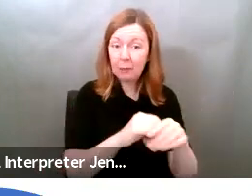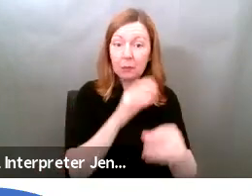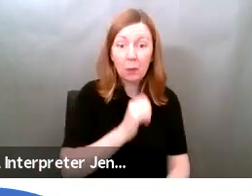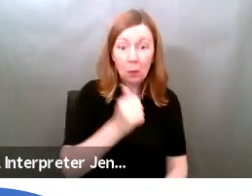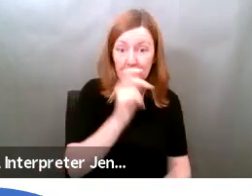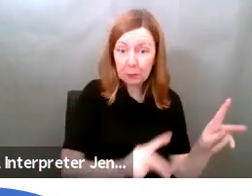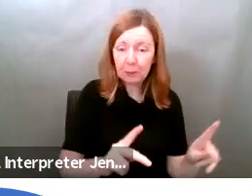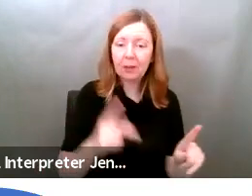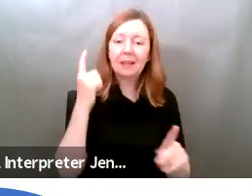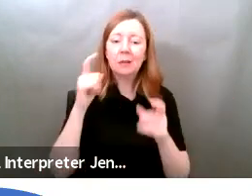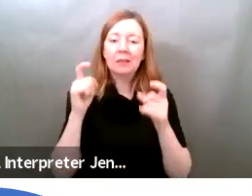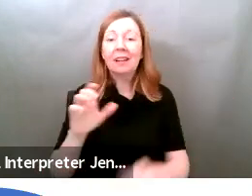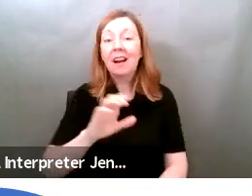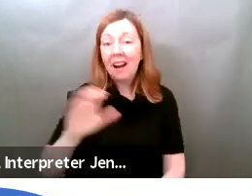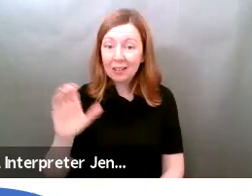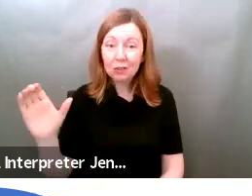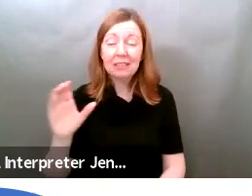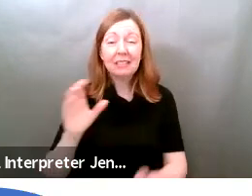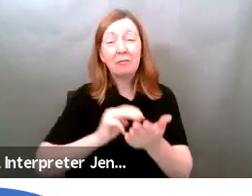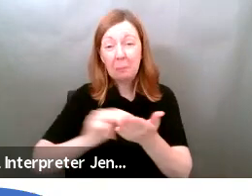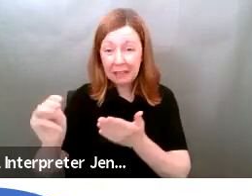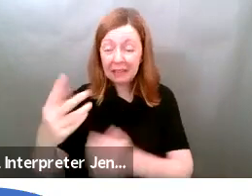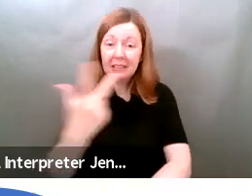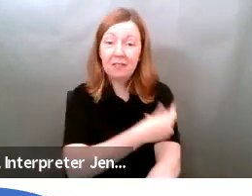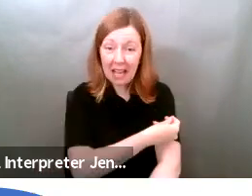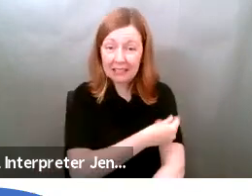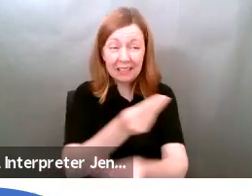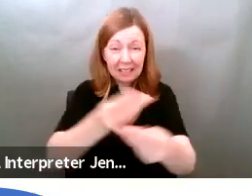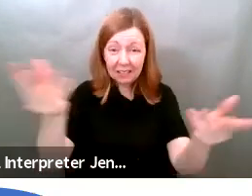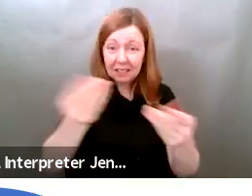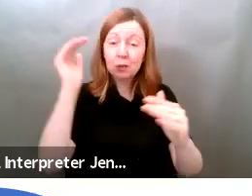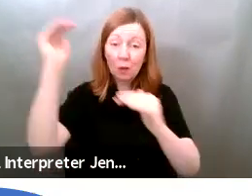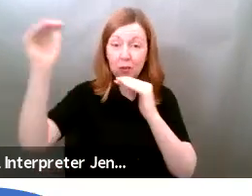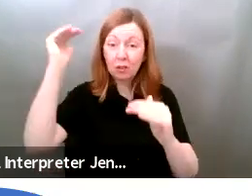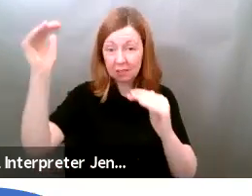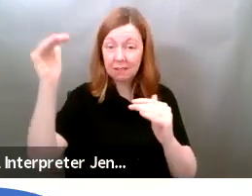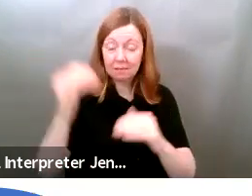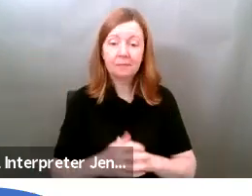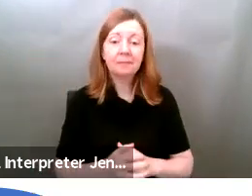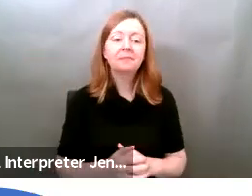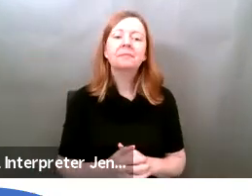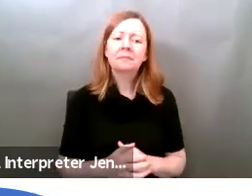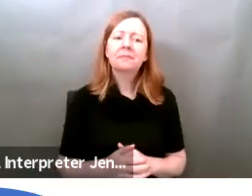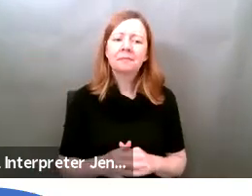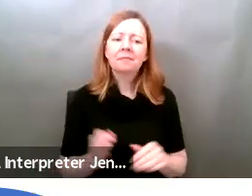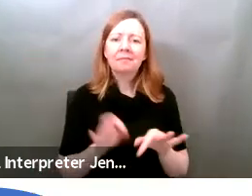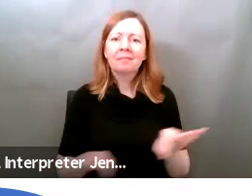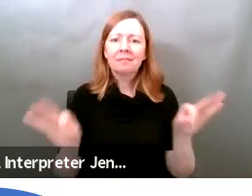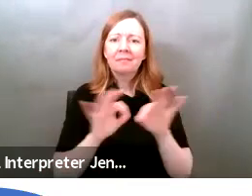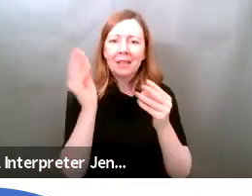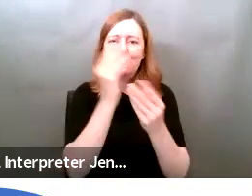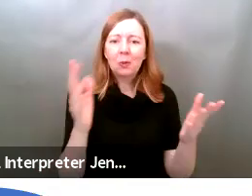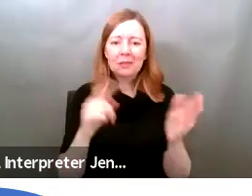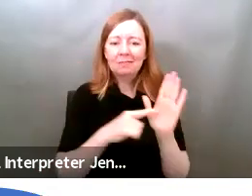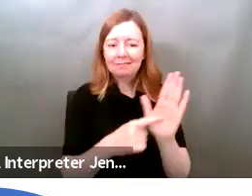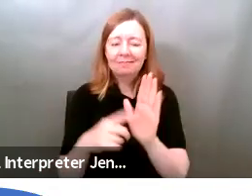it because we've given now hundreds of millions of doses to adults. But it's important, I think, to share with you the data